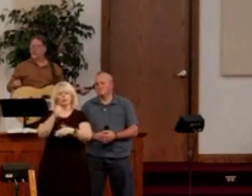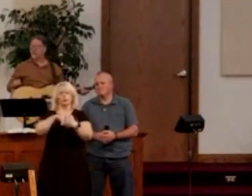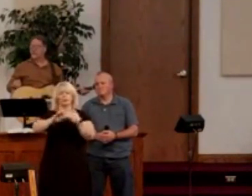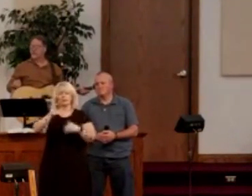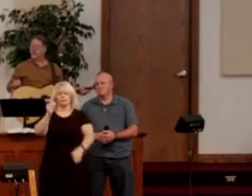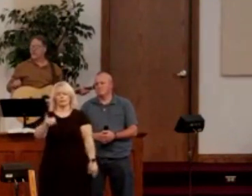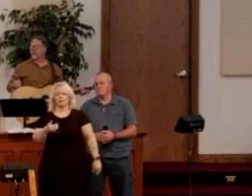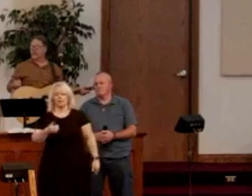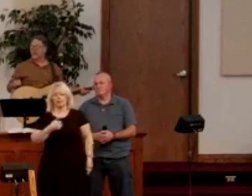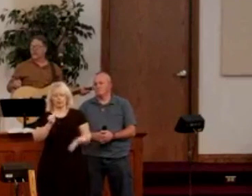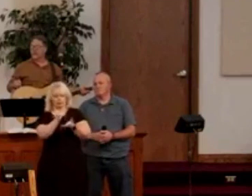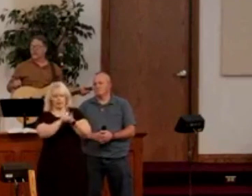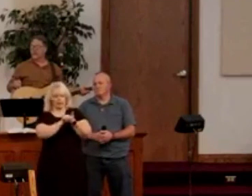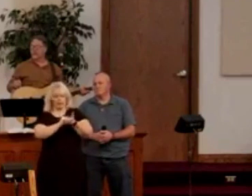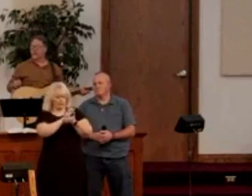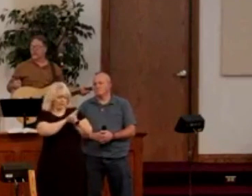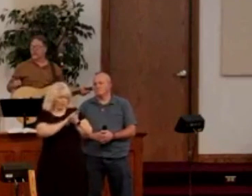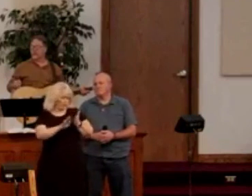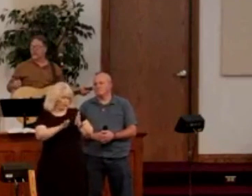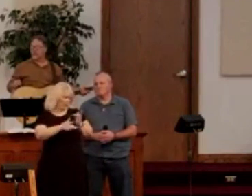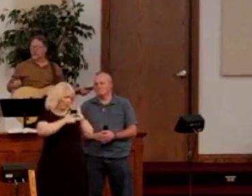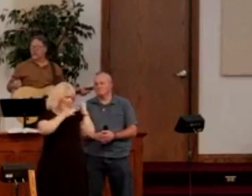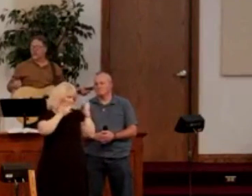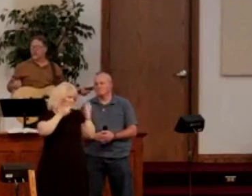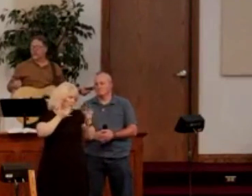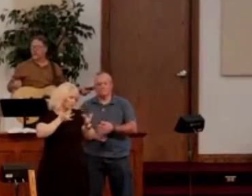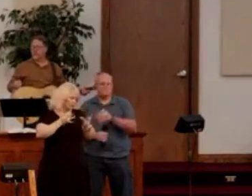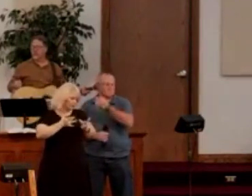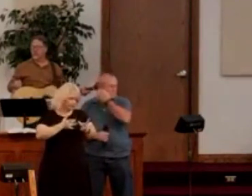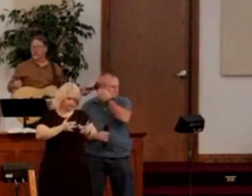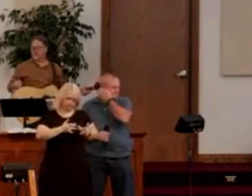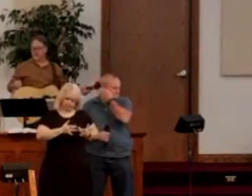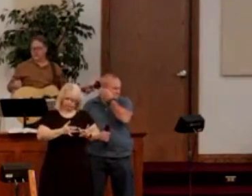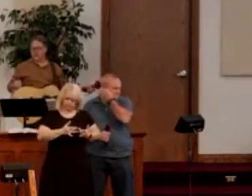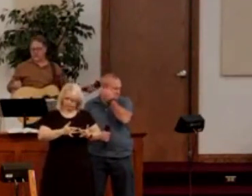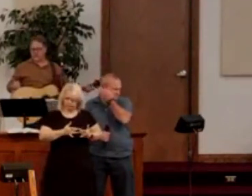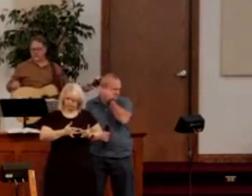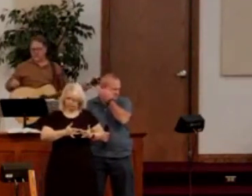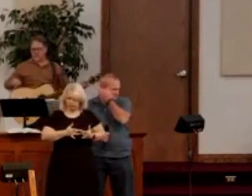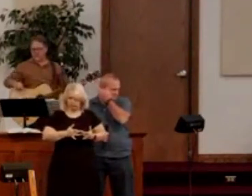Create in me a clean heart